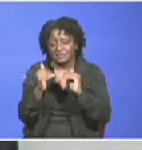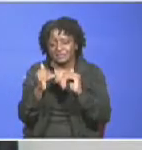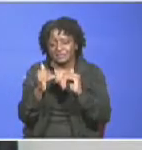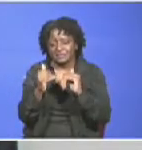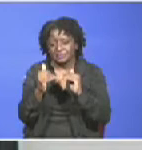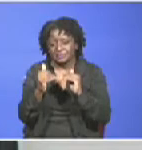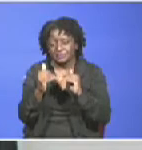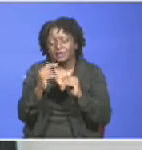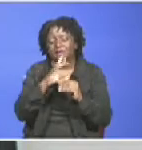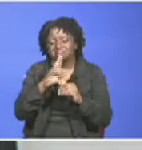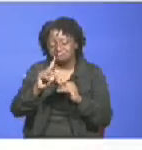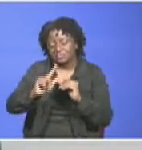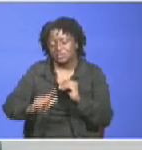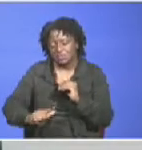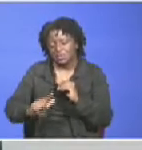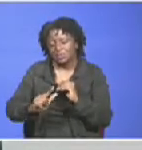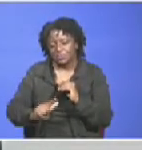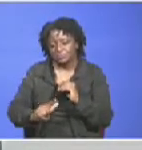are low.